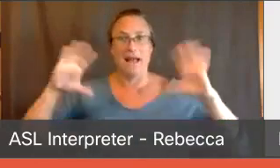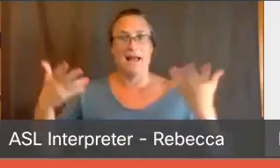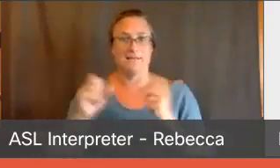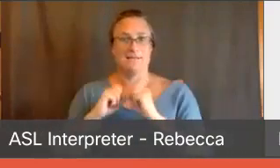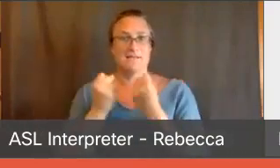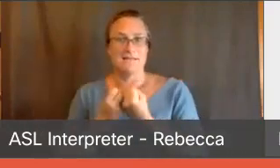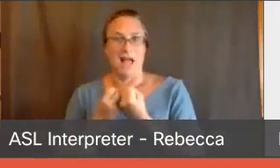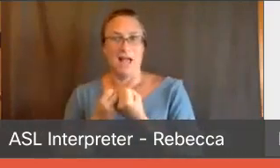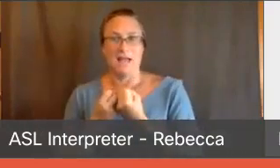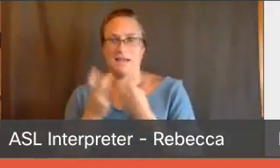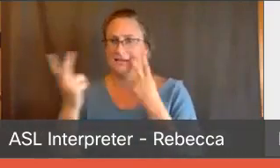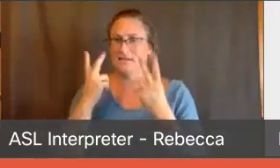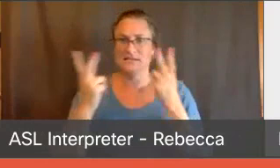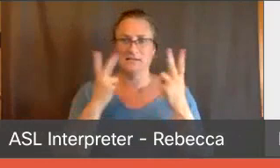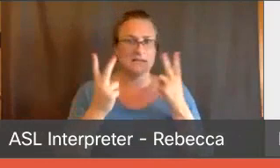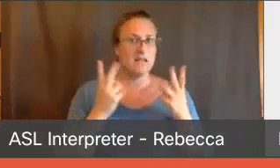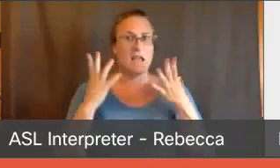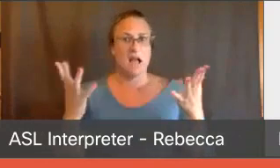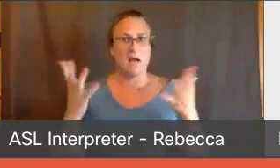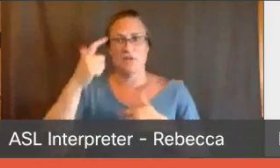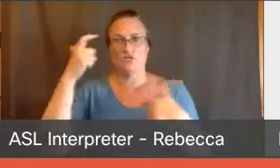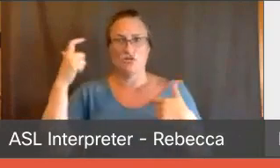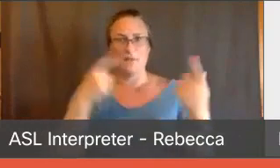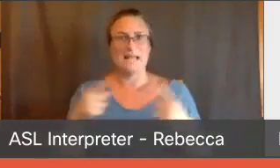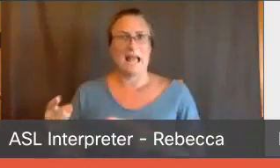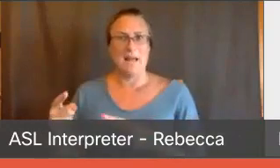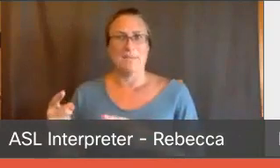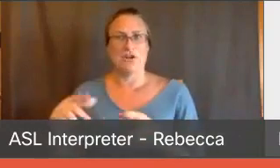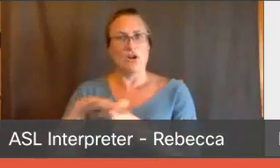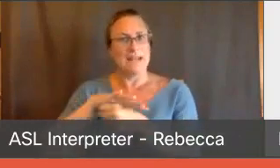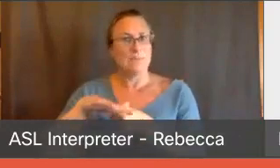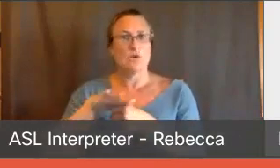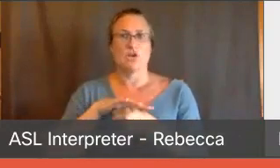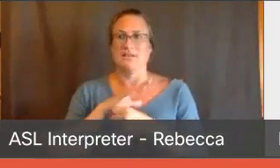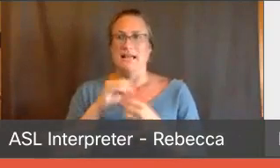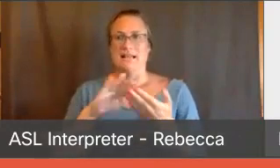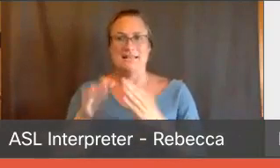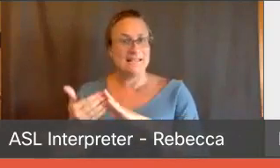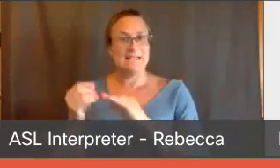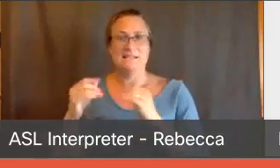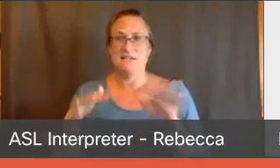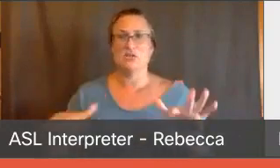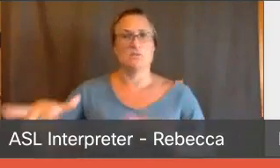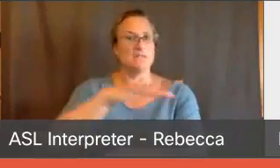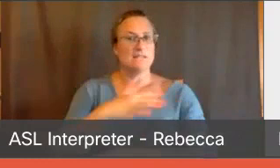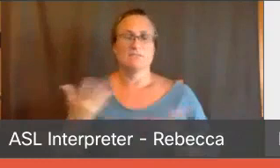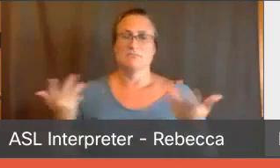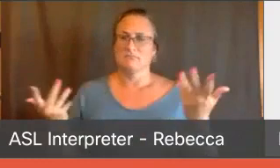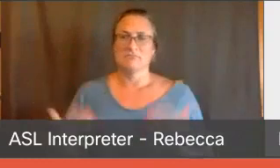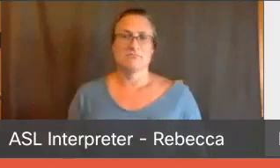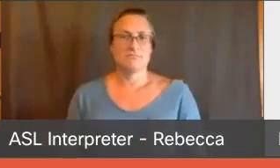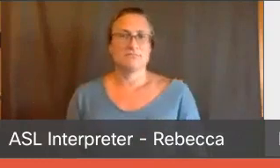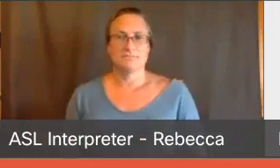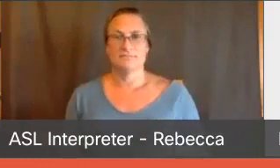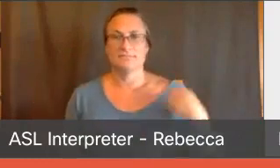we look at how much trauma is happening in our neighborhoods, in our cities, in our communities,